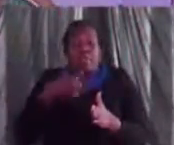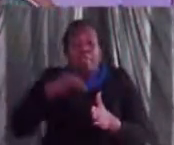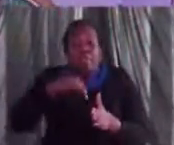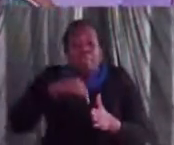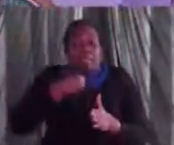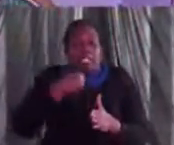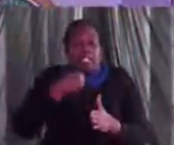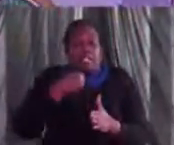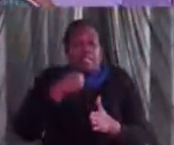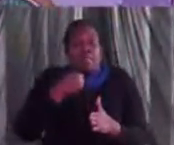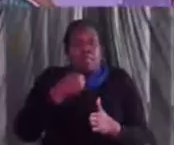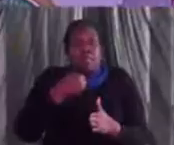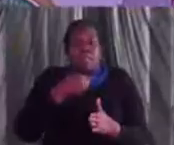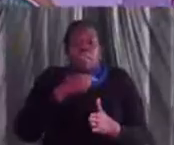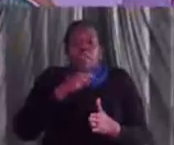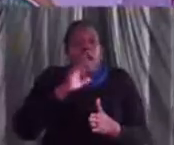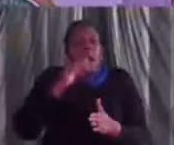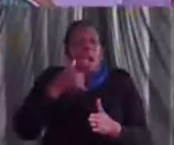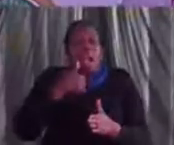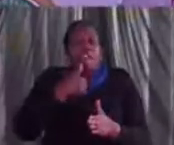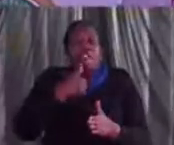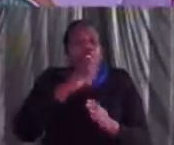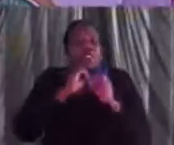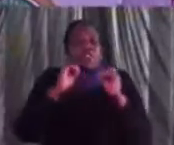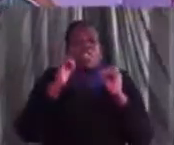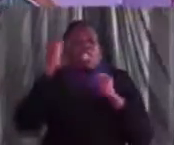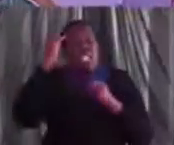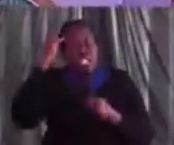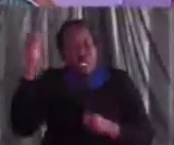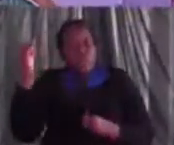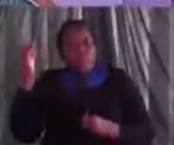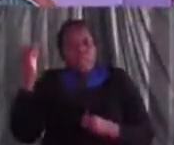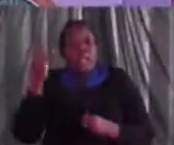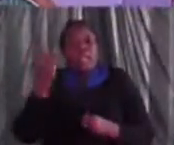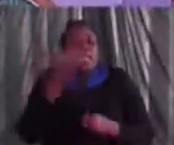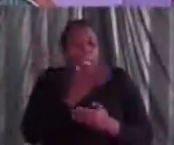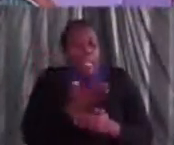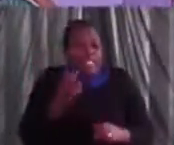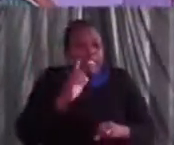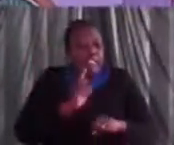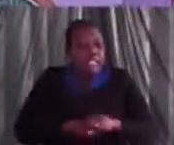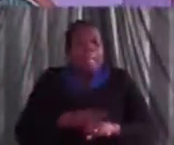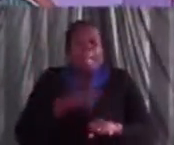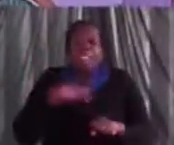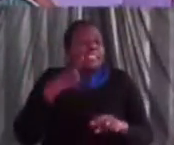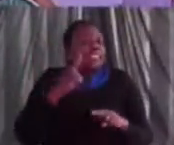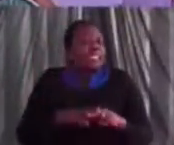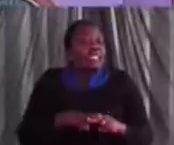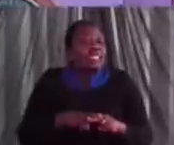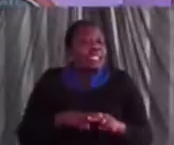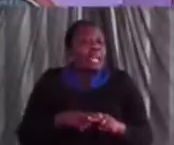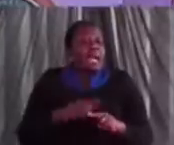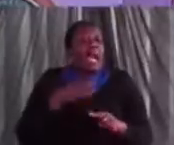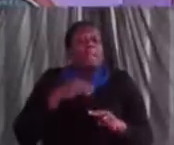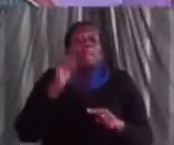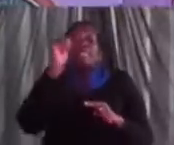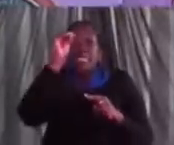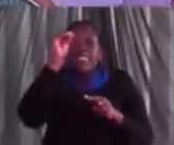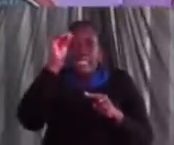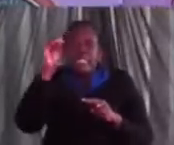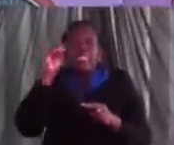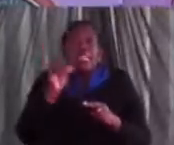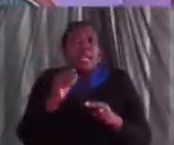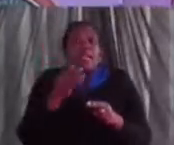don't give there are no issues about that, because wherever I sit, I'm teaching. By the time you leave this place, you have